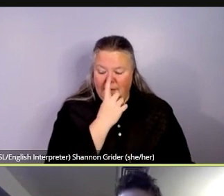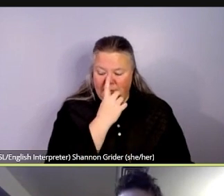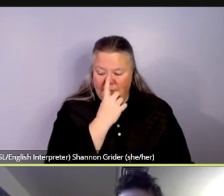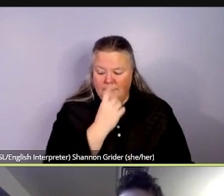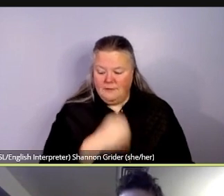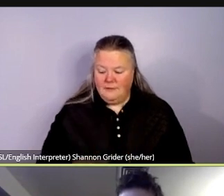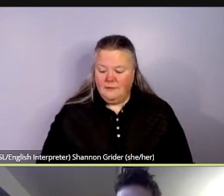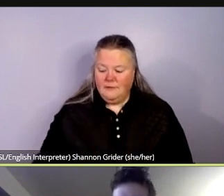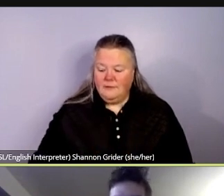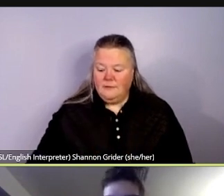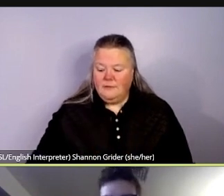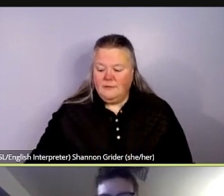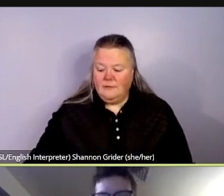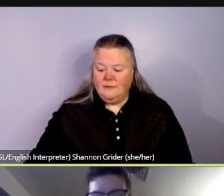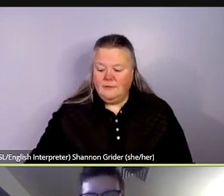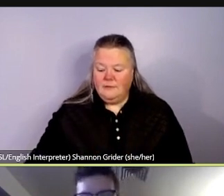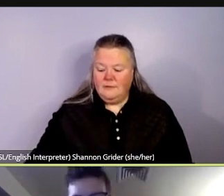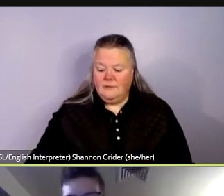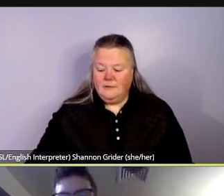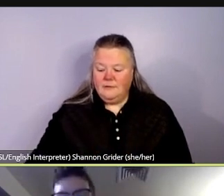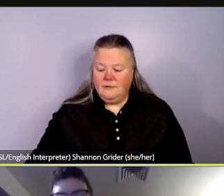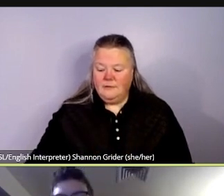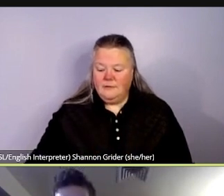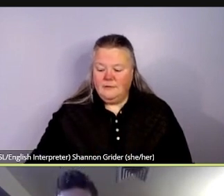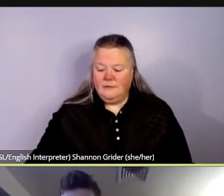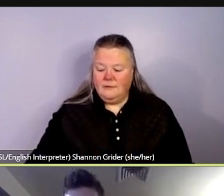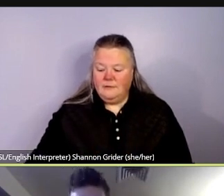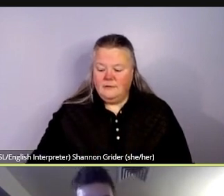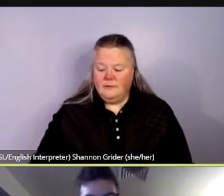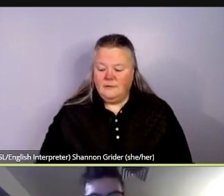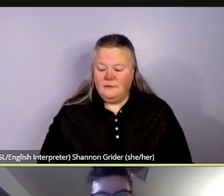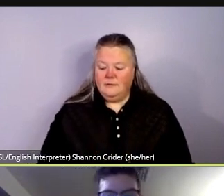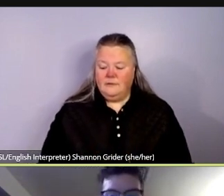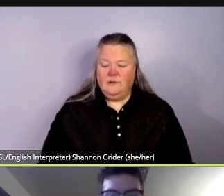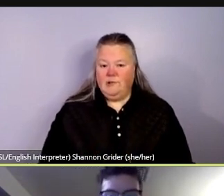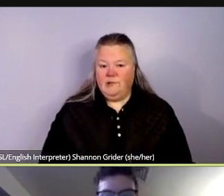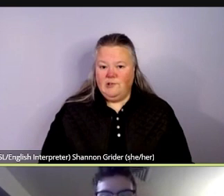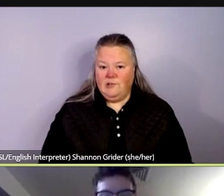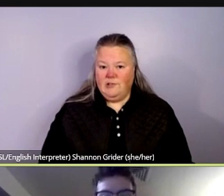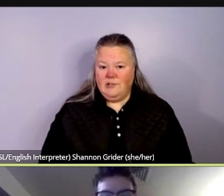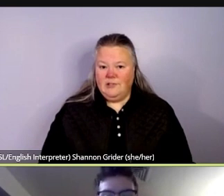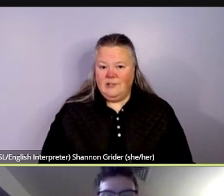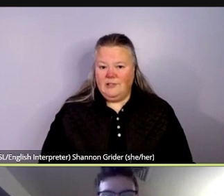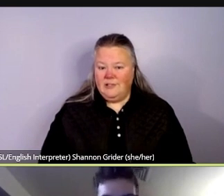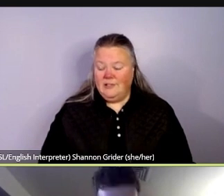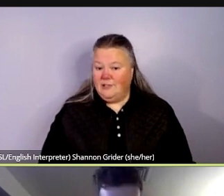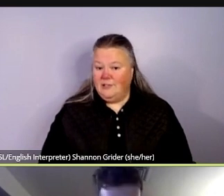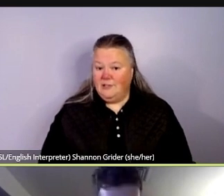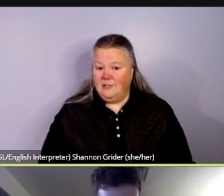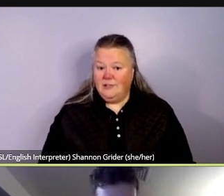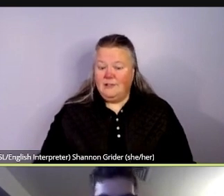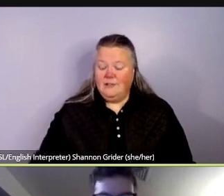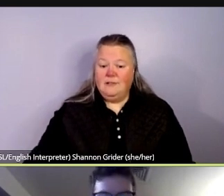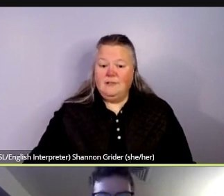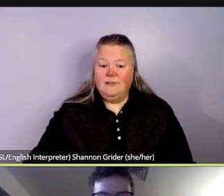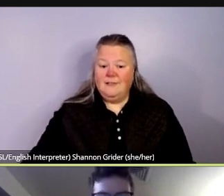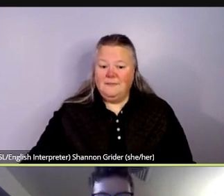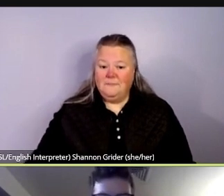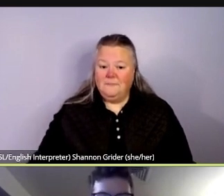do we want to have a meeting after that in May? I personally think that is not a horrible